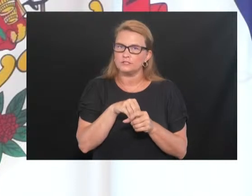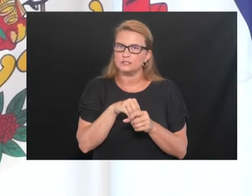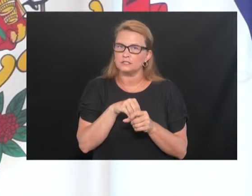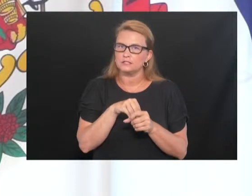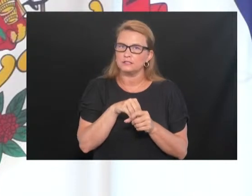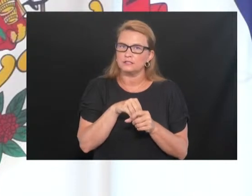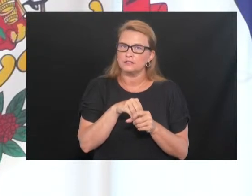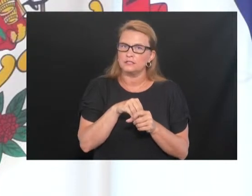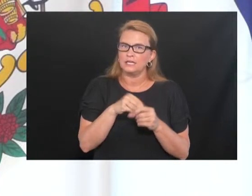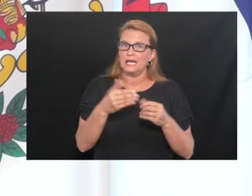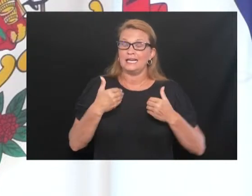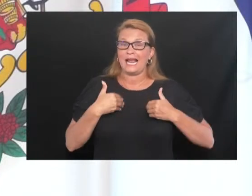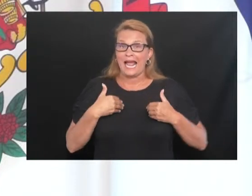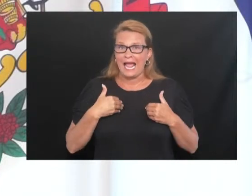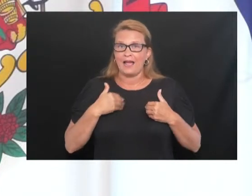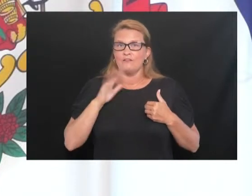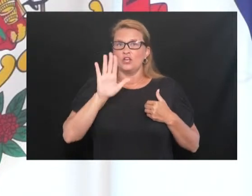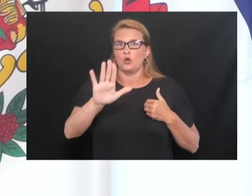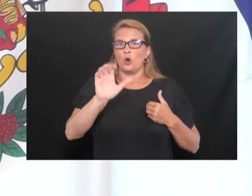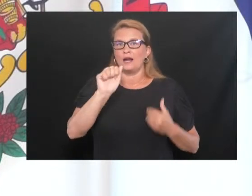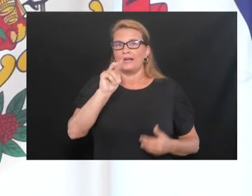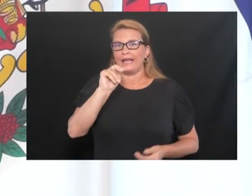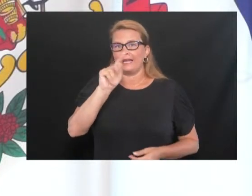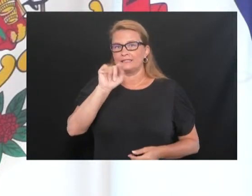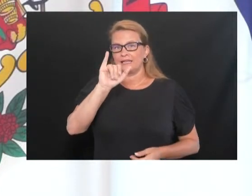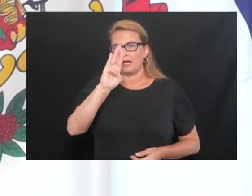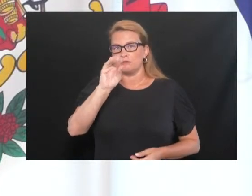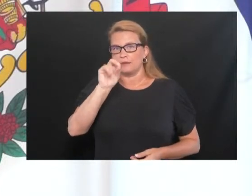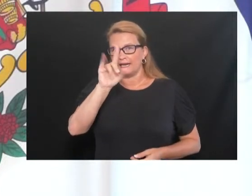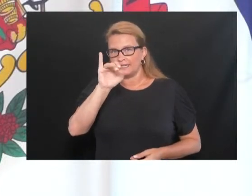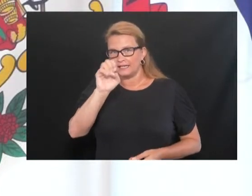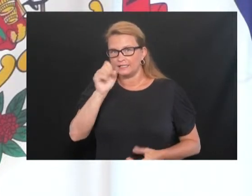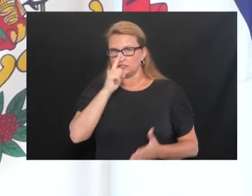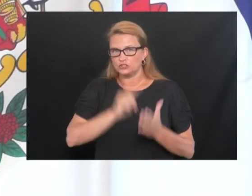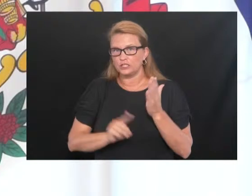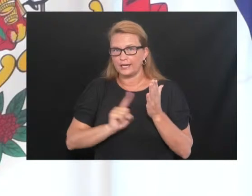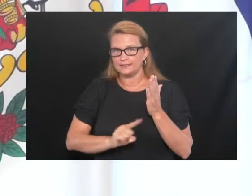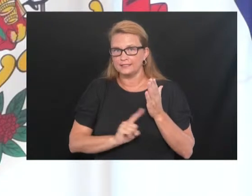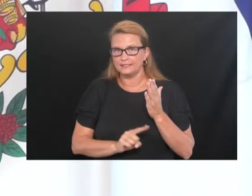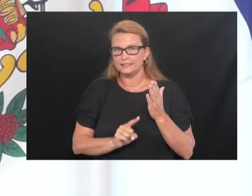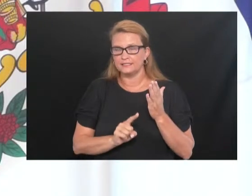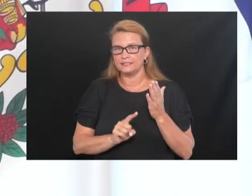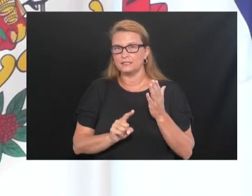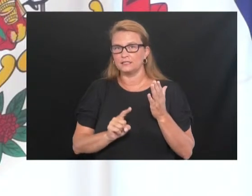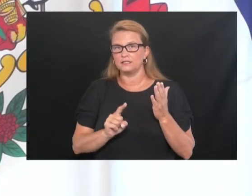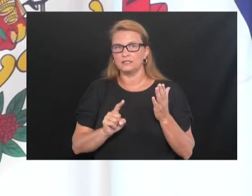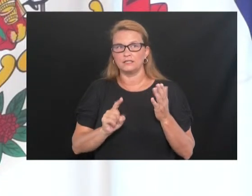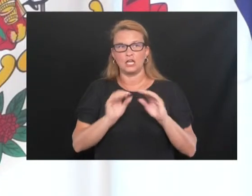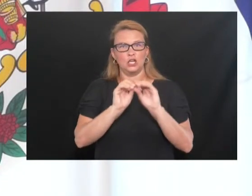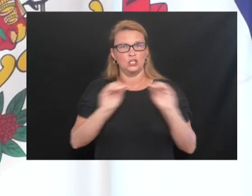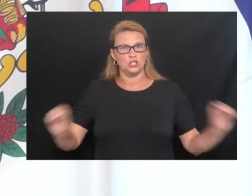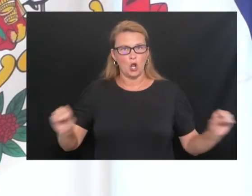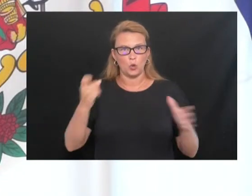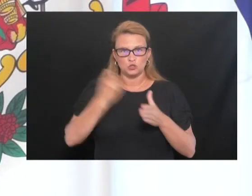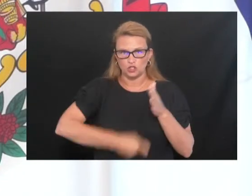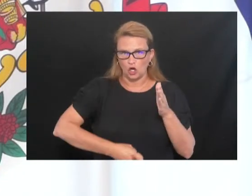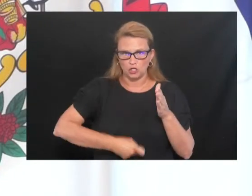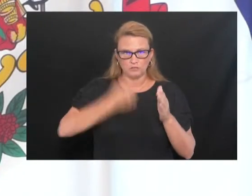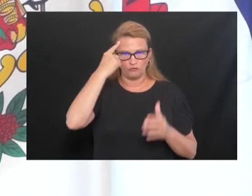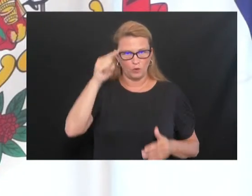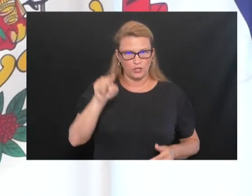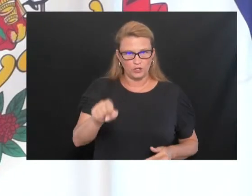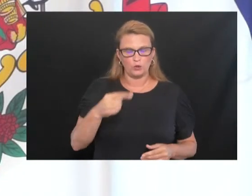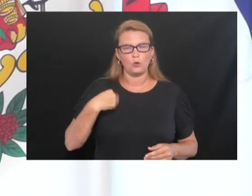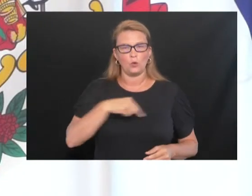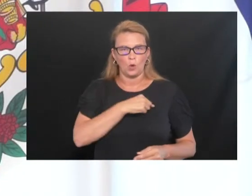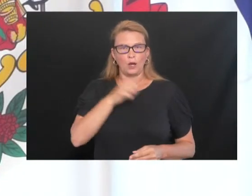need to have your antibodies checked, and we'll be telling you how to do that, and it will be of no charge to you. We will